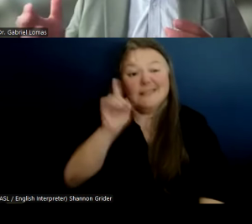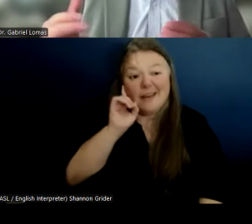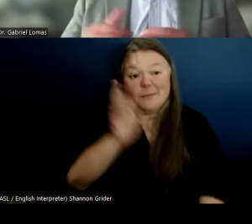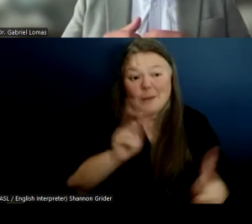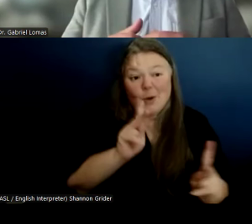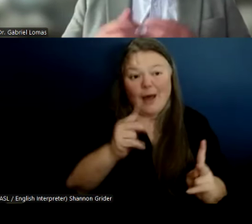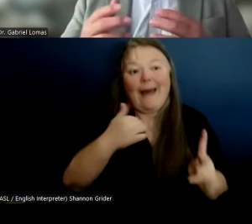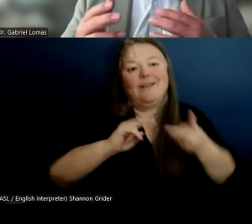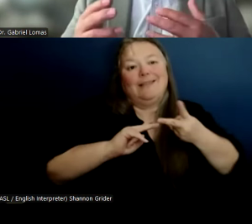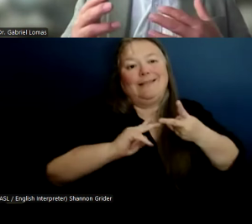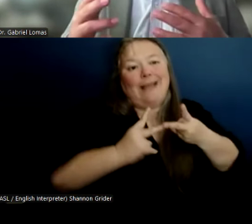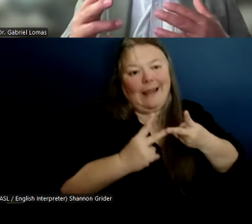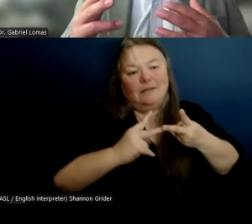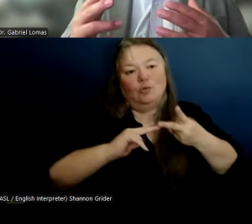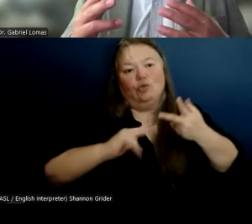to deafness.